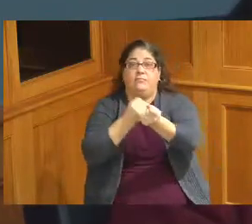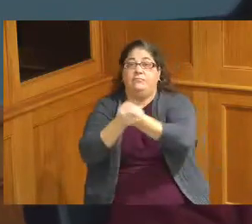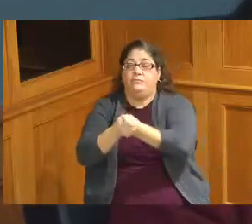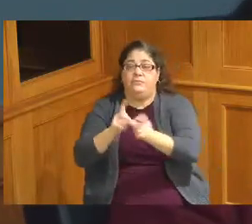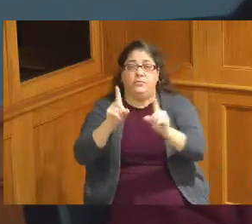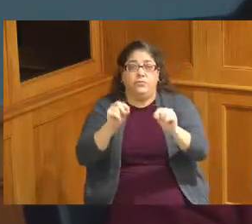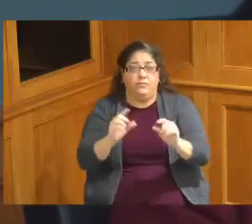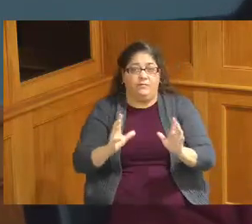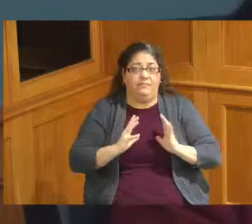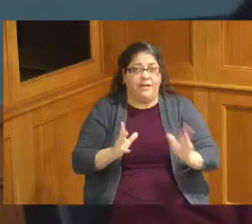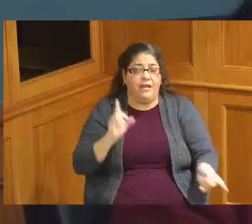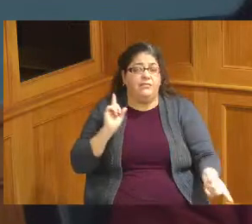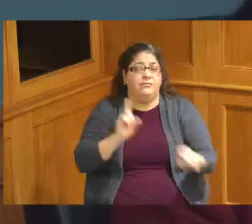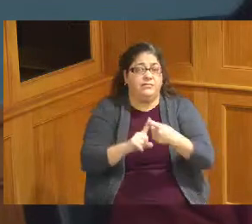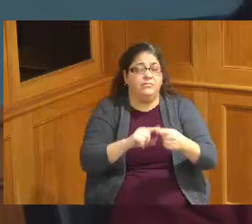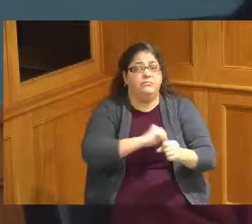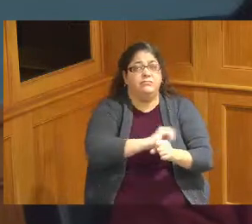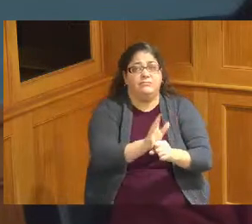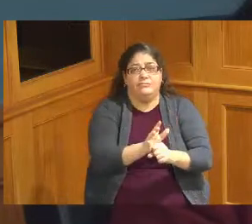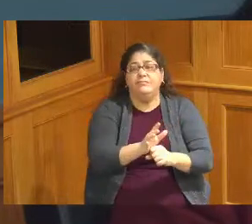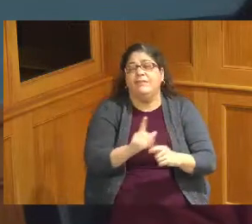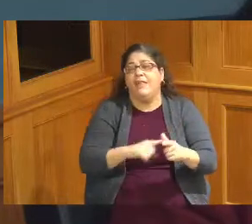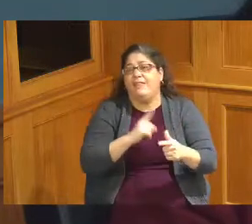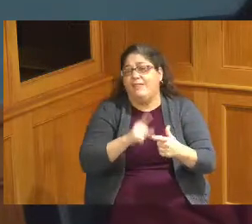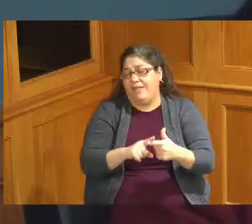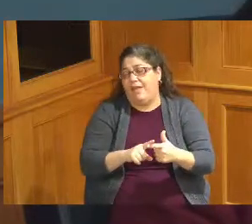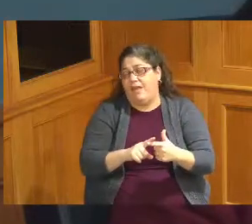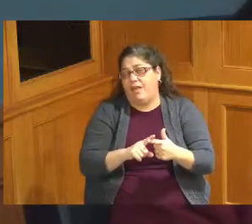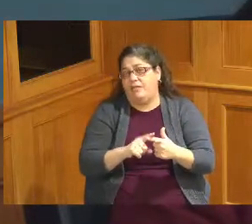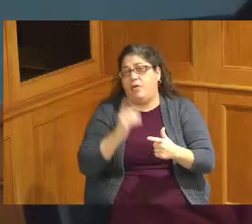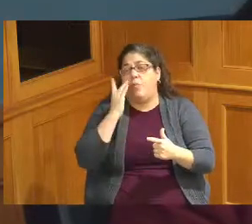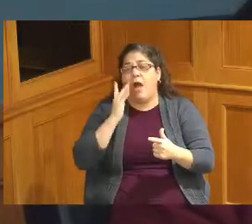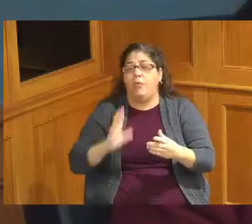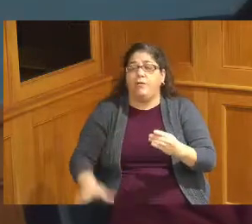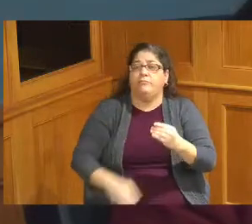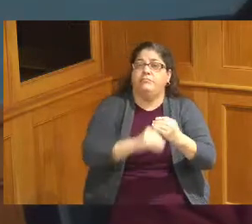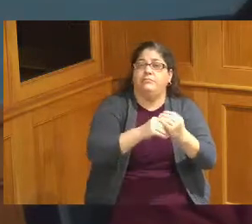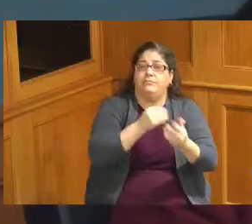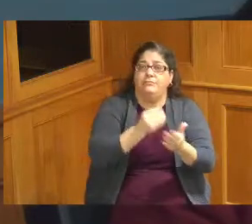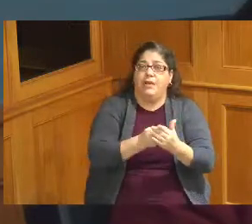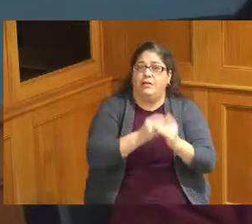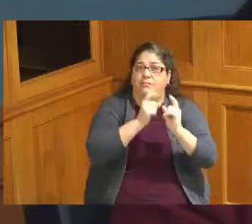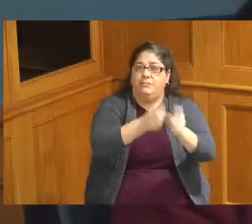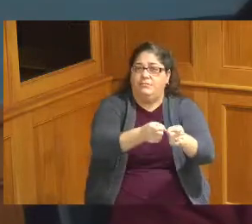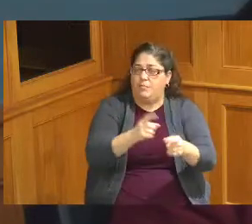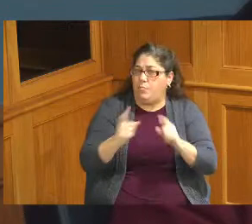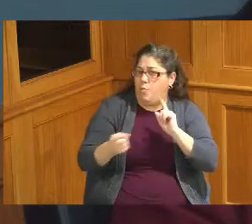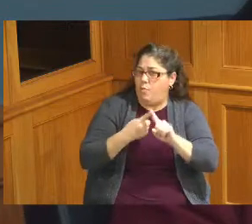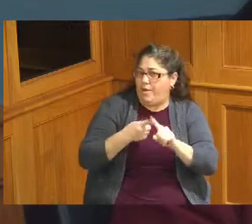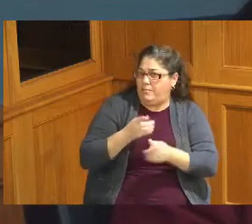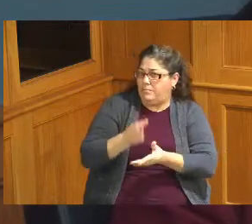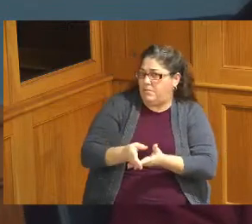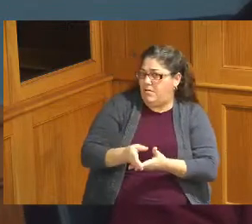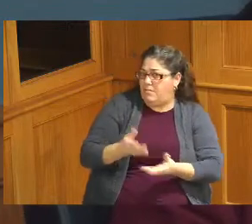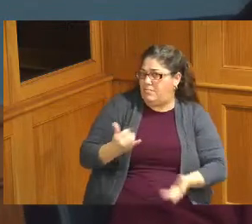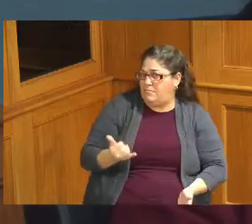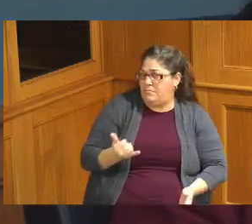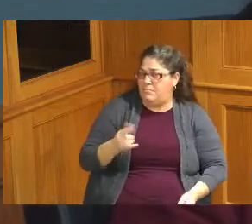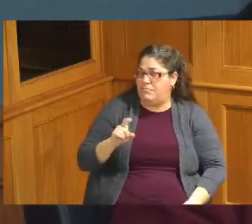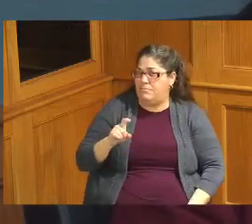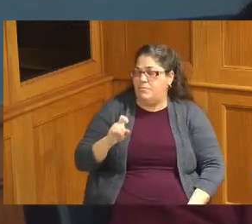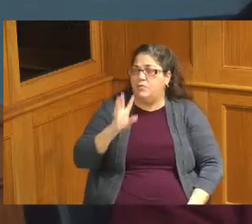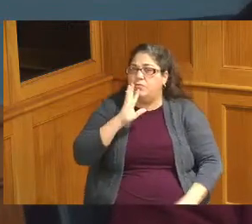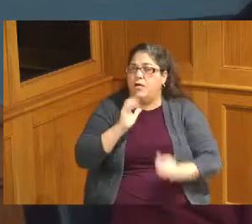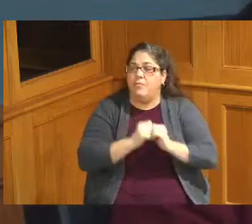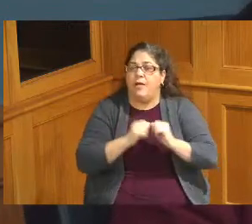fine until the pandemic. So that's why we kicked in the money. So for me, it's like, when do we stop? Especially when we talk